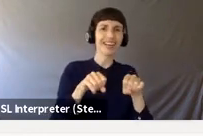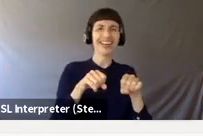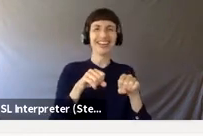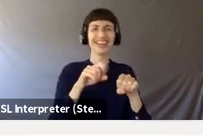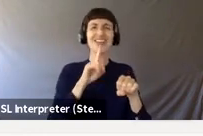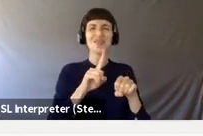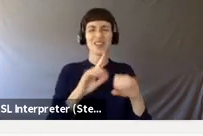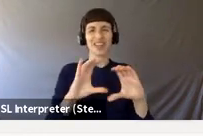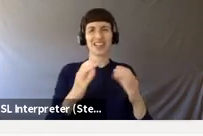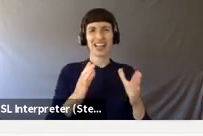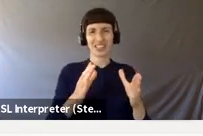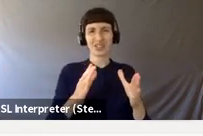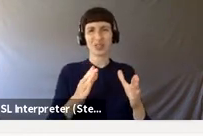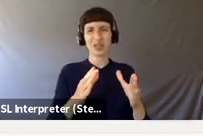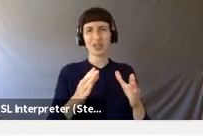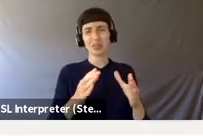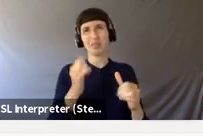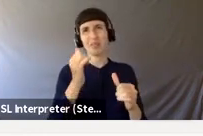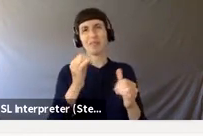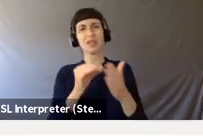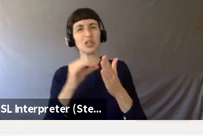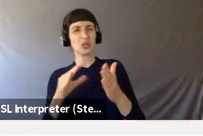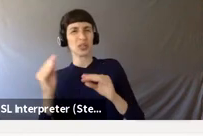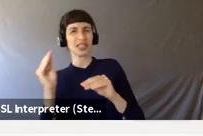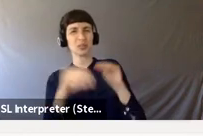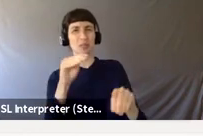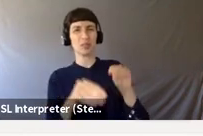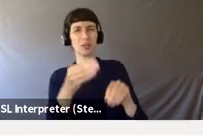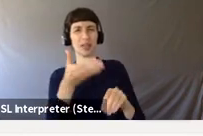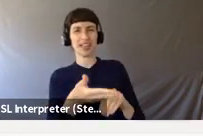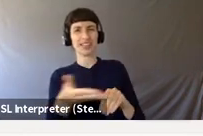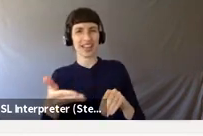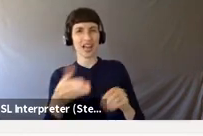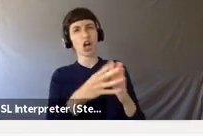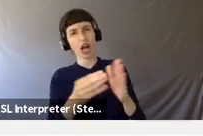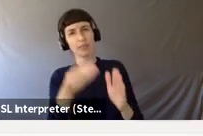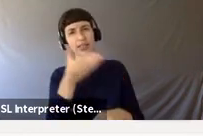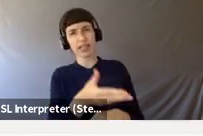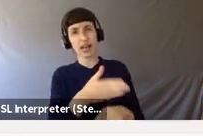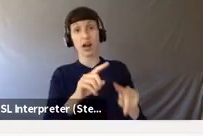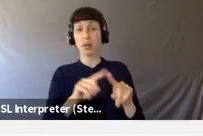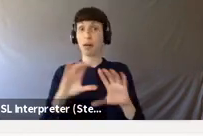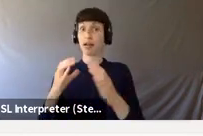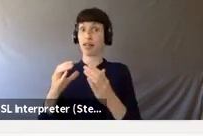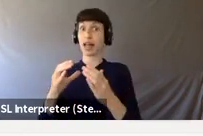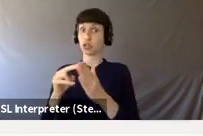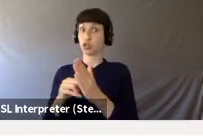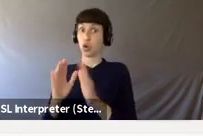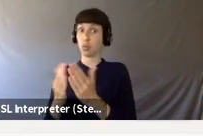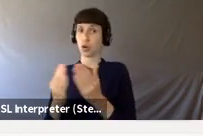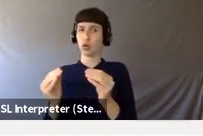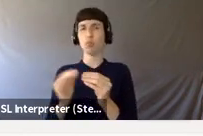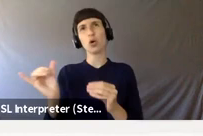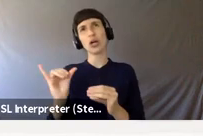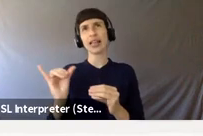and get your stuff because this is where it is. The copies are right over there. Where the class notebook for me feels like it's a whiteboard on the wall or it's